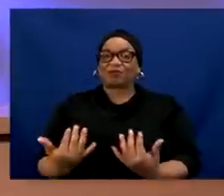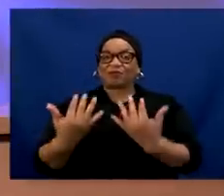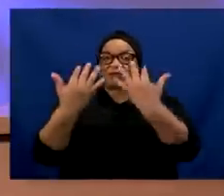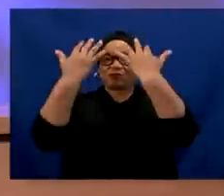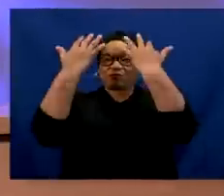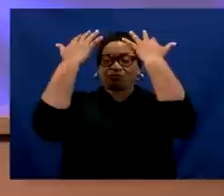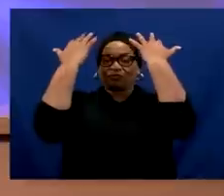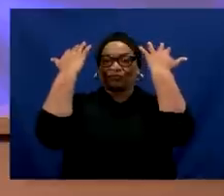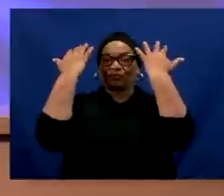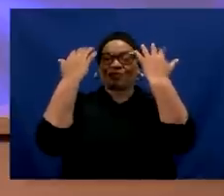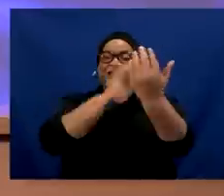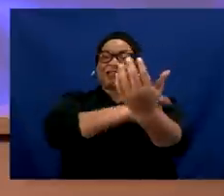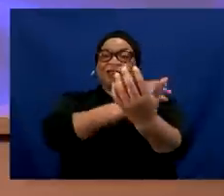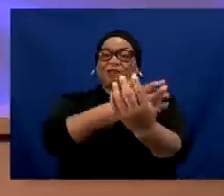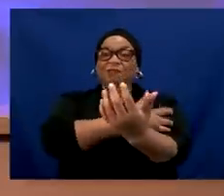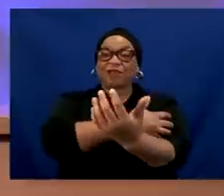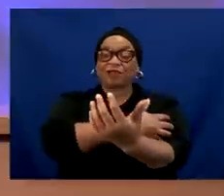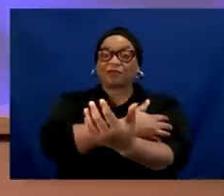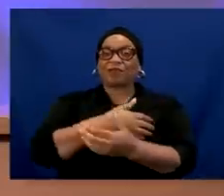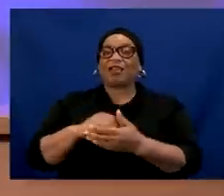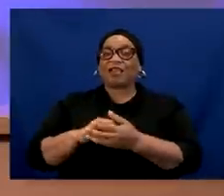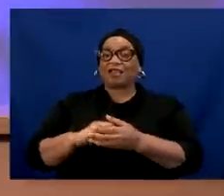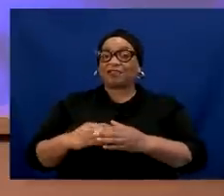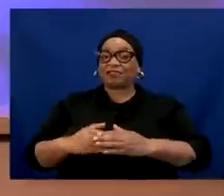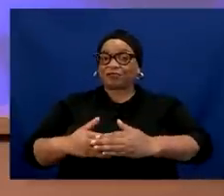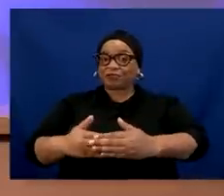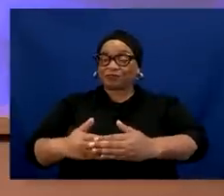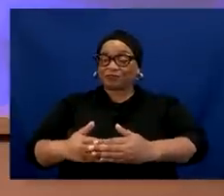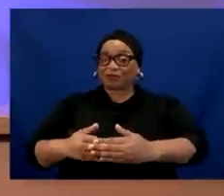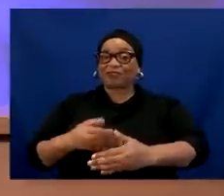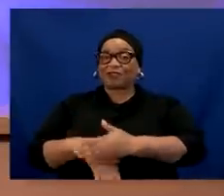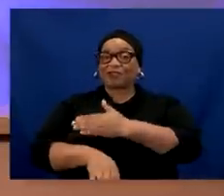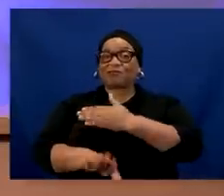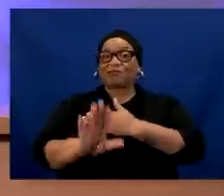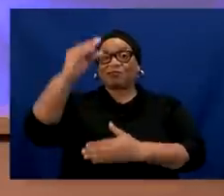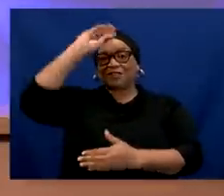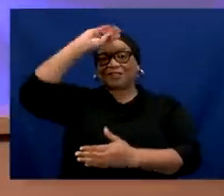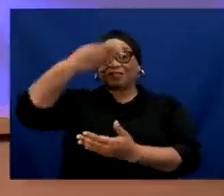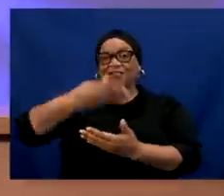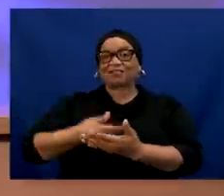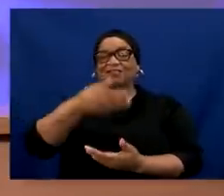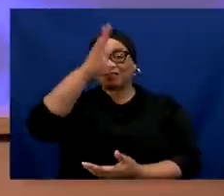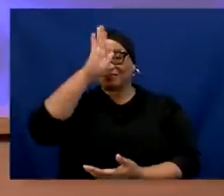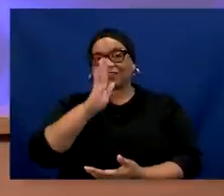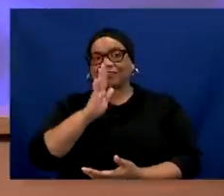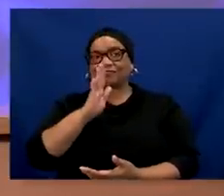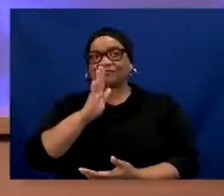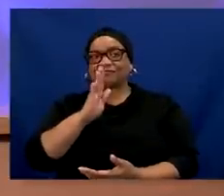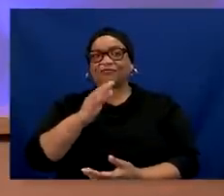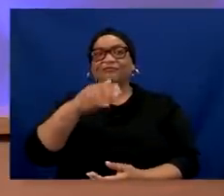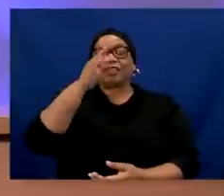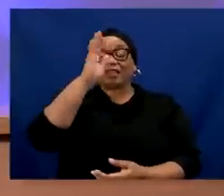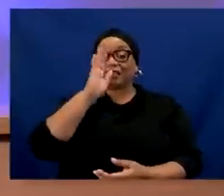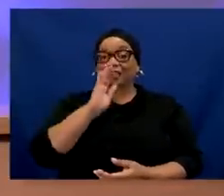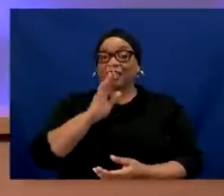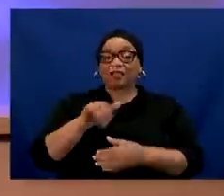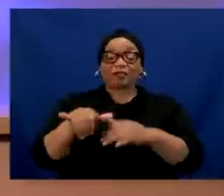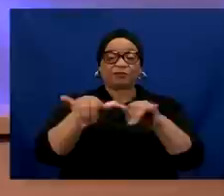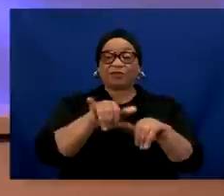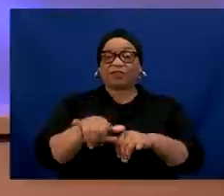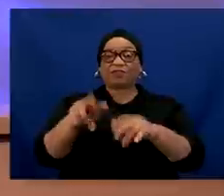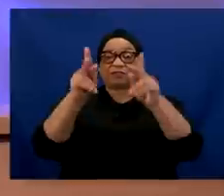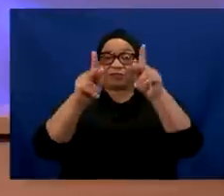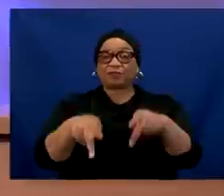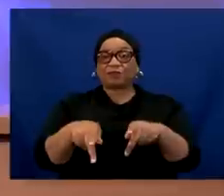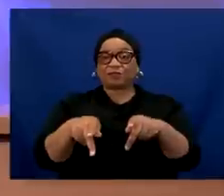overshadow you. And the holy thing born in you is going to be called the Son of God. Hear me when I tell you, God will take an ordinary individual,